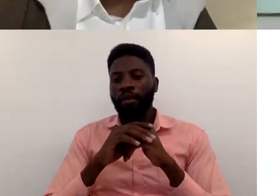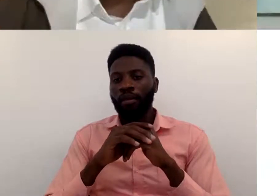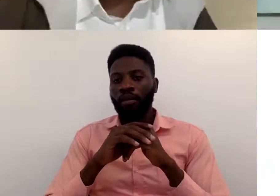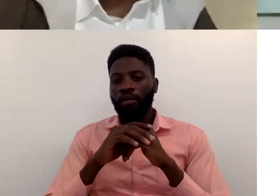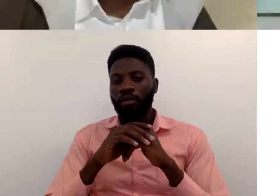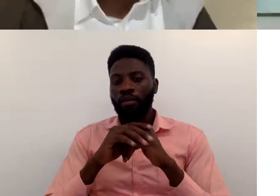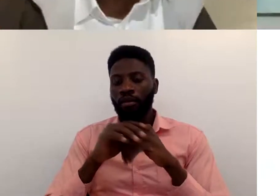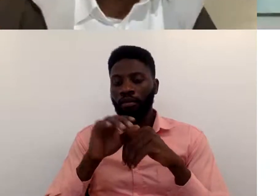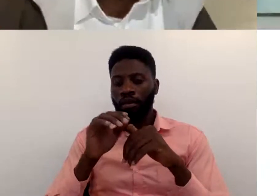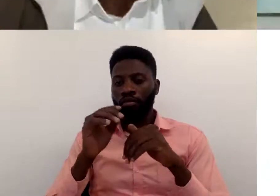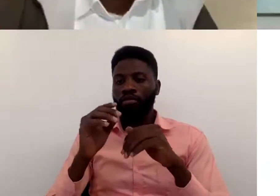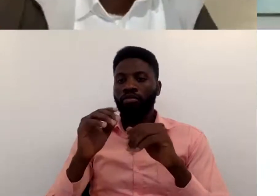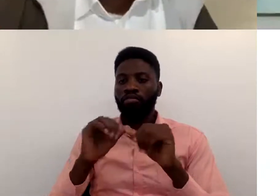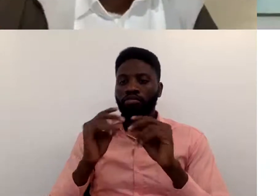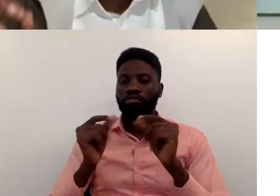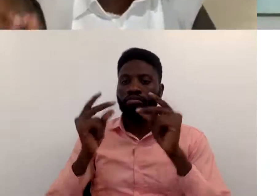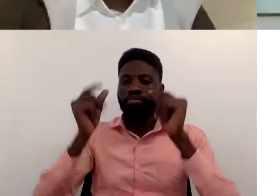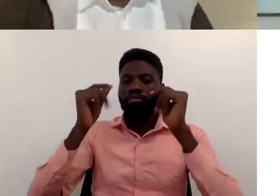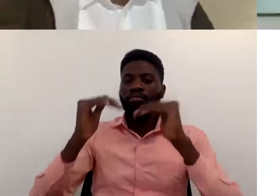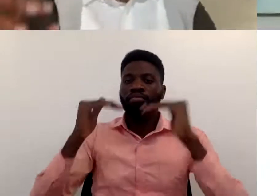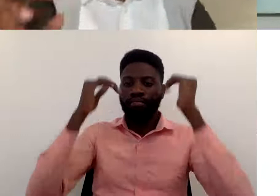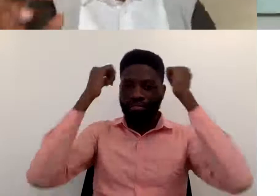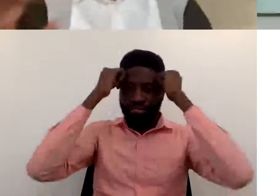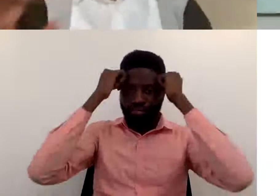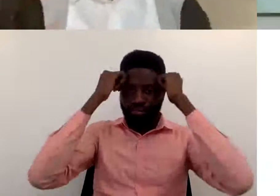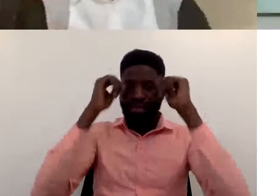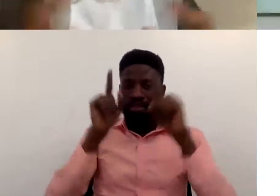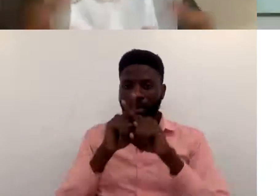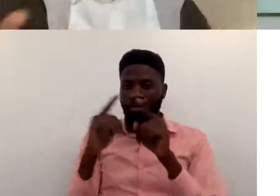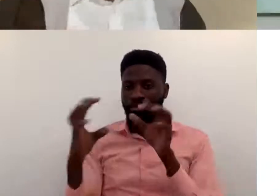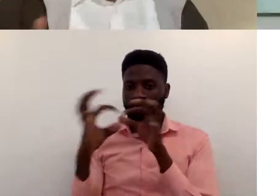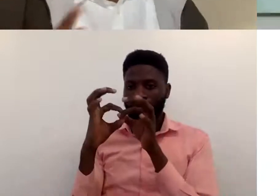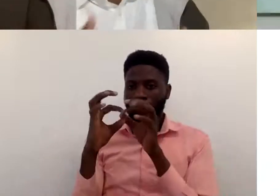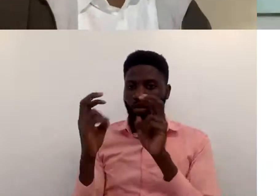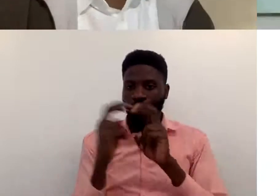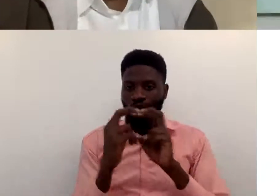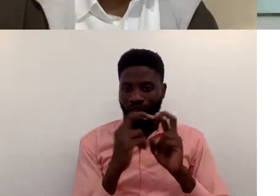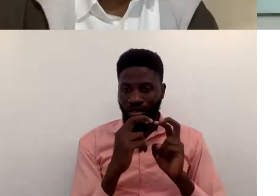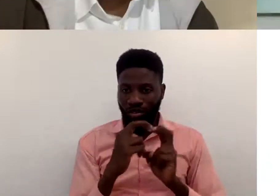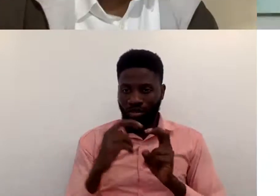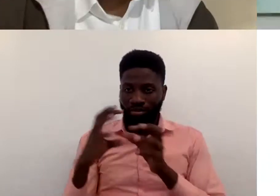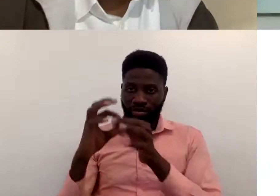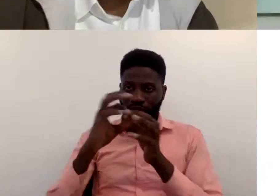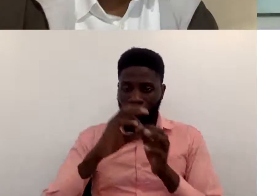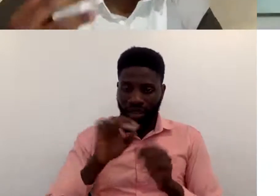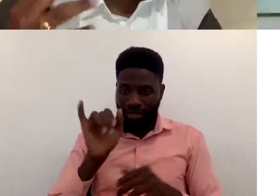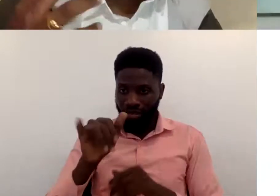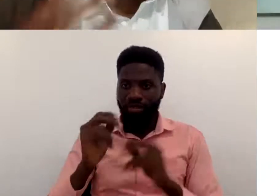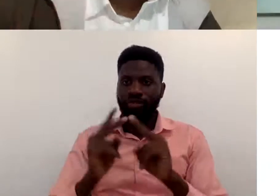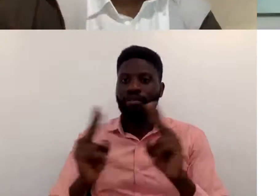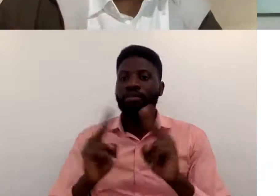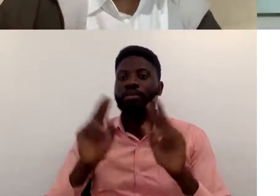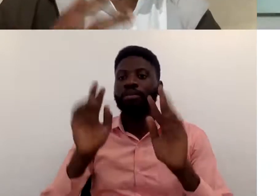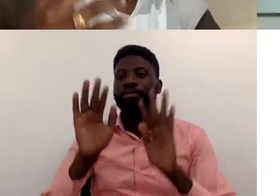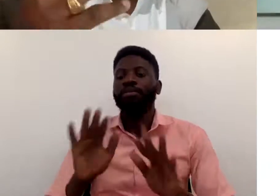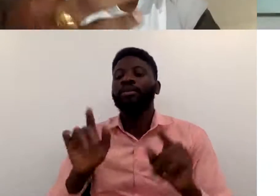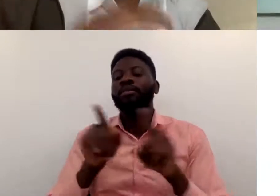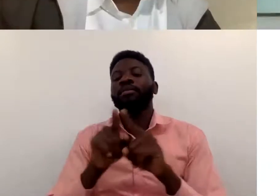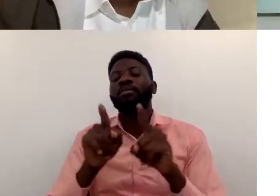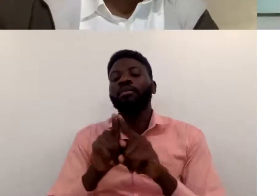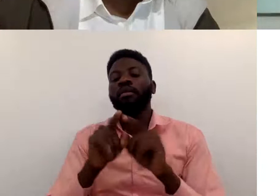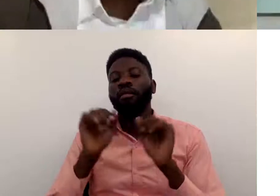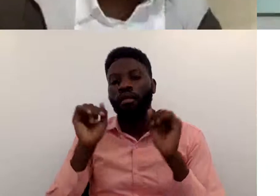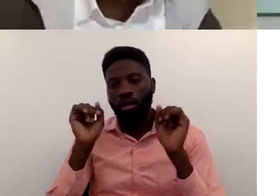as they go up the ladder, etc. And the contacts that you will build in such settings are very important, and one that